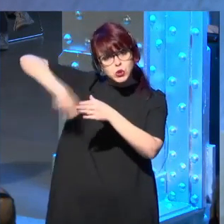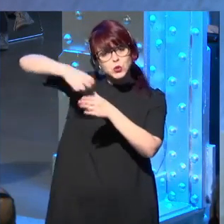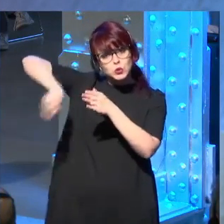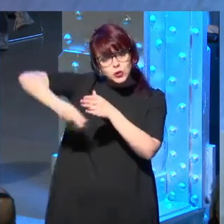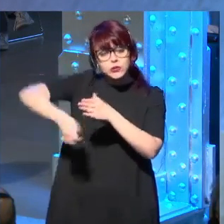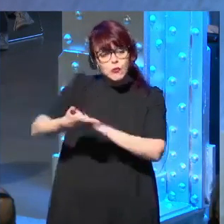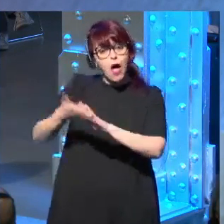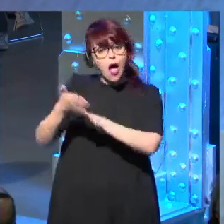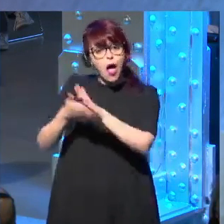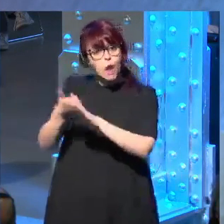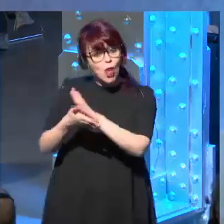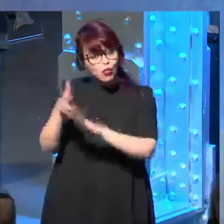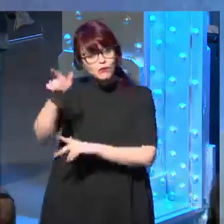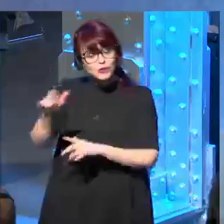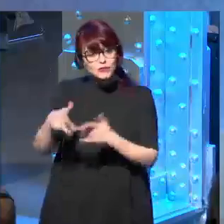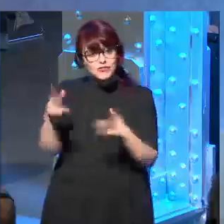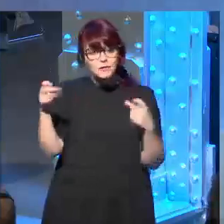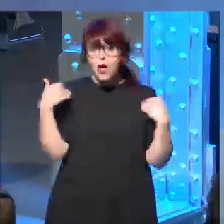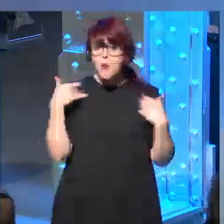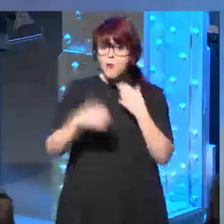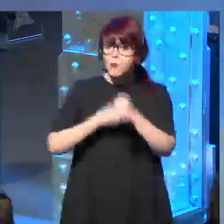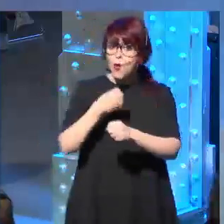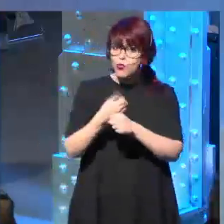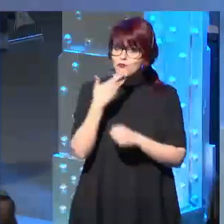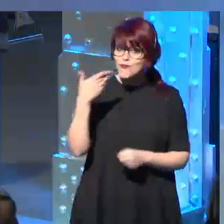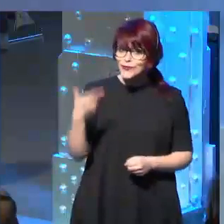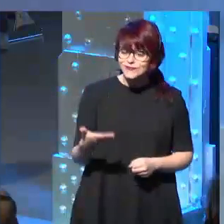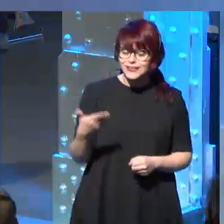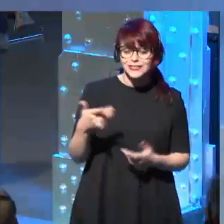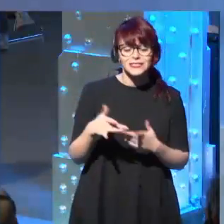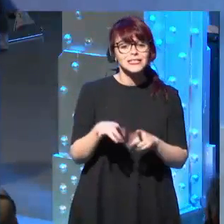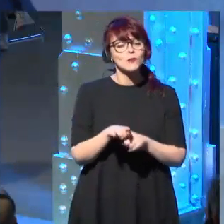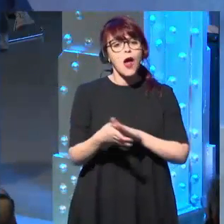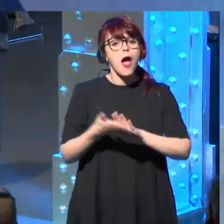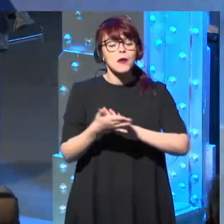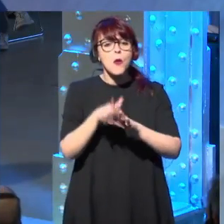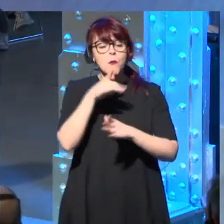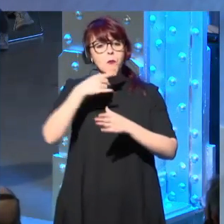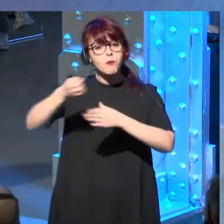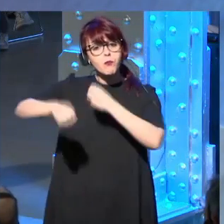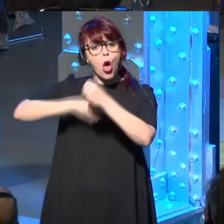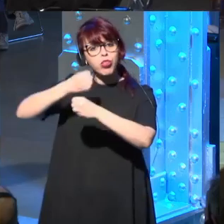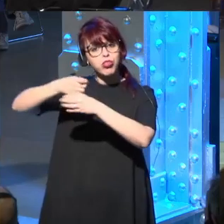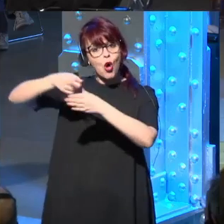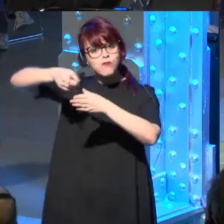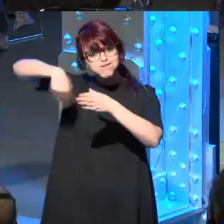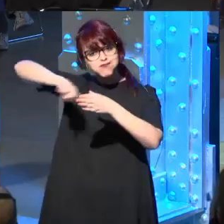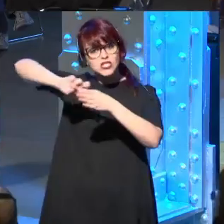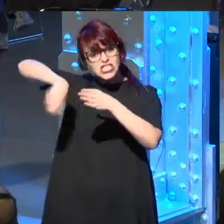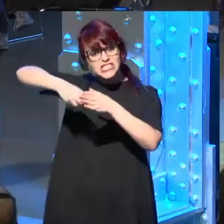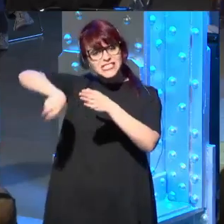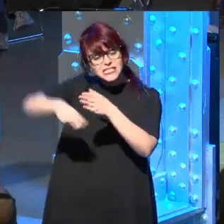your life. And I do that. I have a huge bank of interviews at home. Yeah, but in